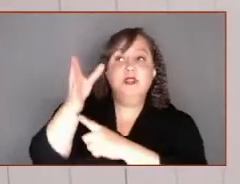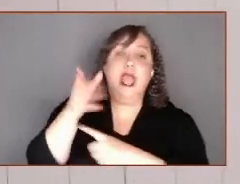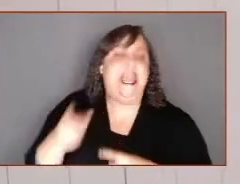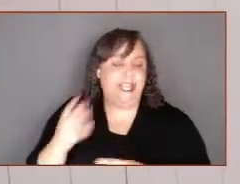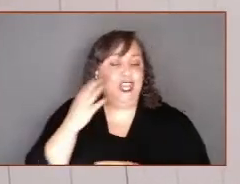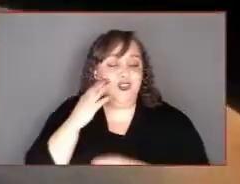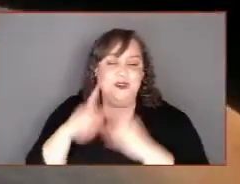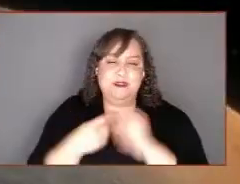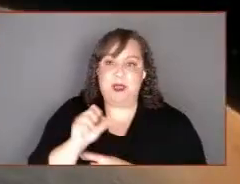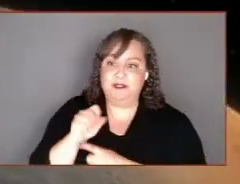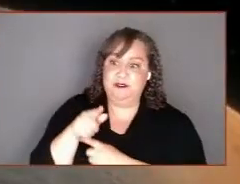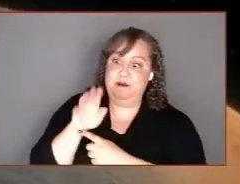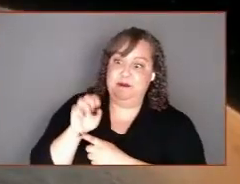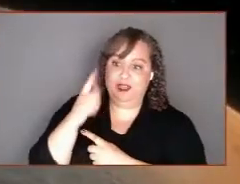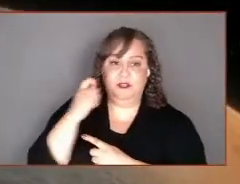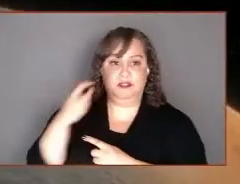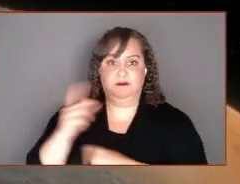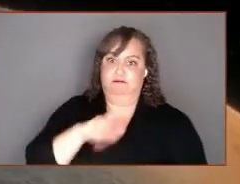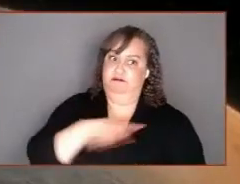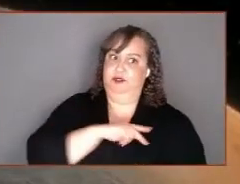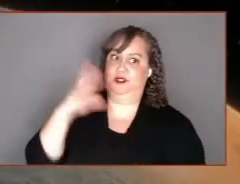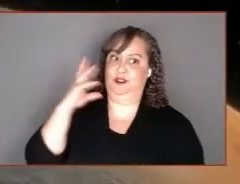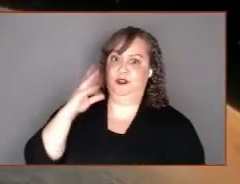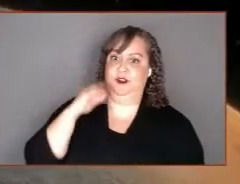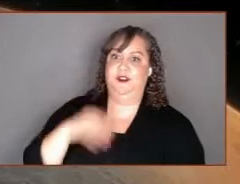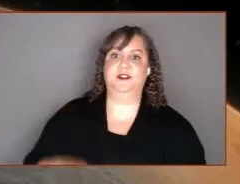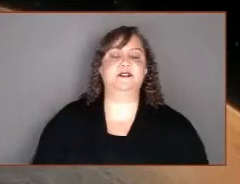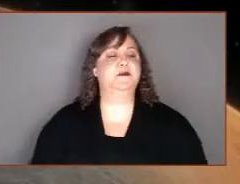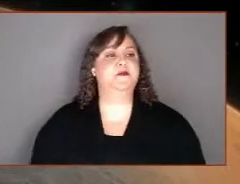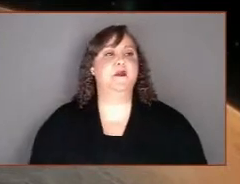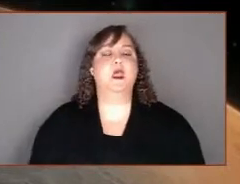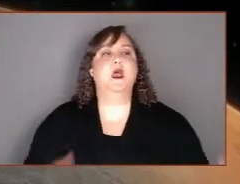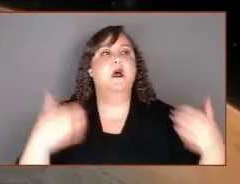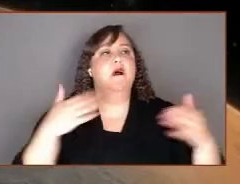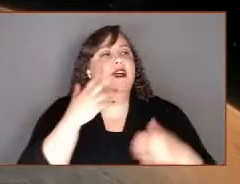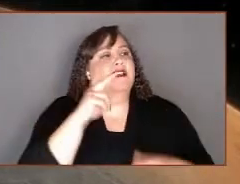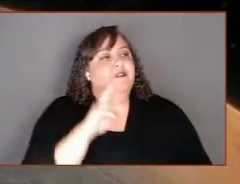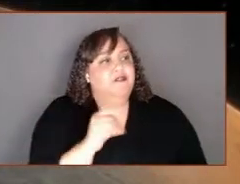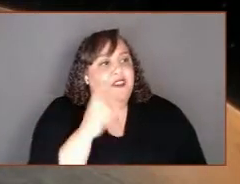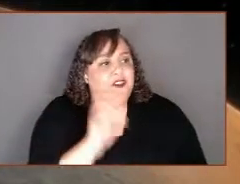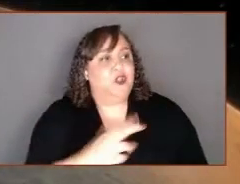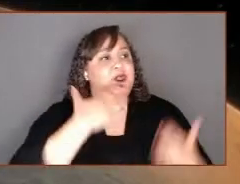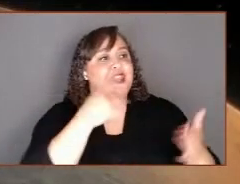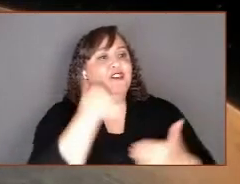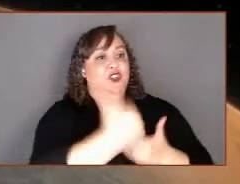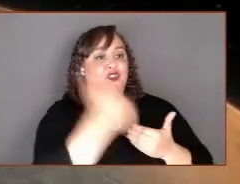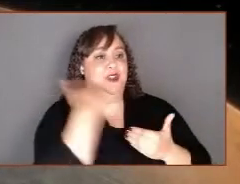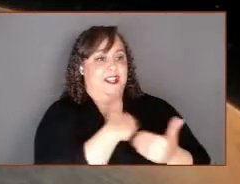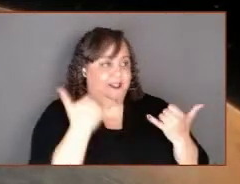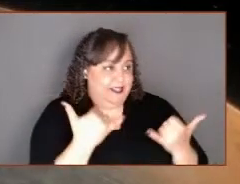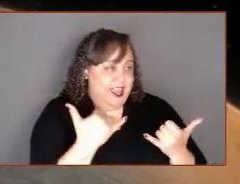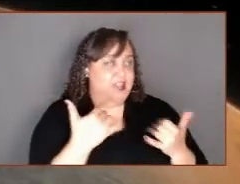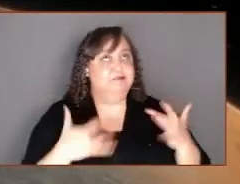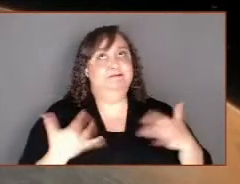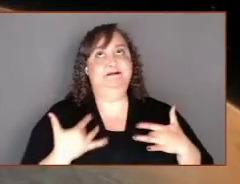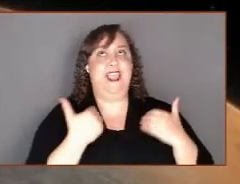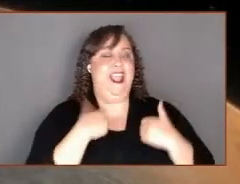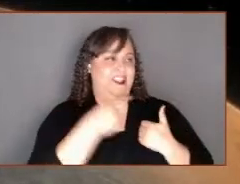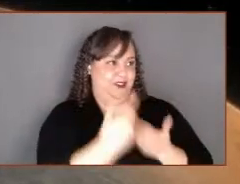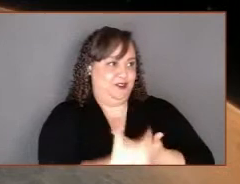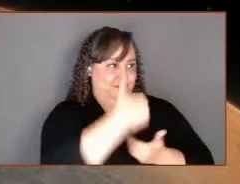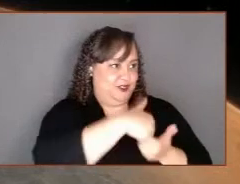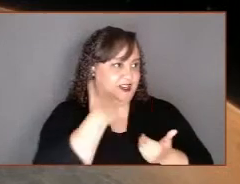look. Victor, thank you so much for joining us today. We are so excited to have you on the show. Molly, it's great to be